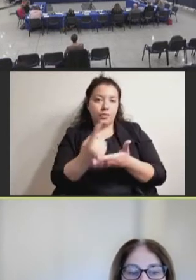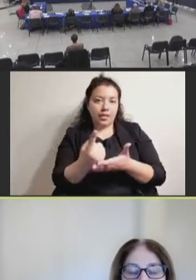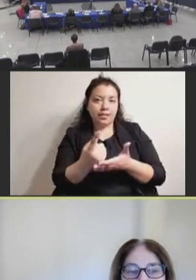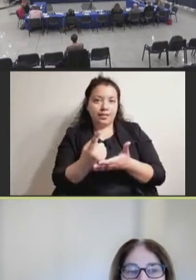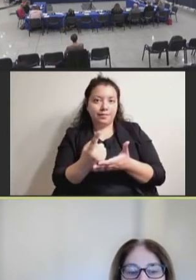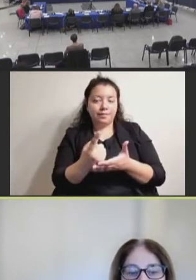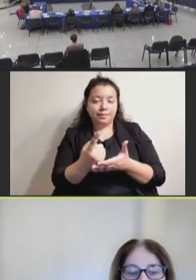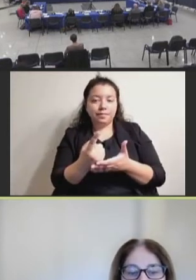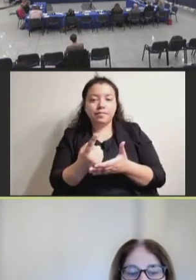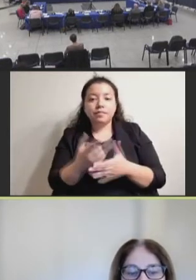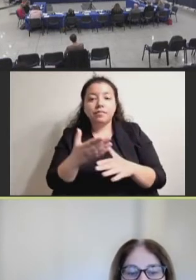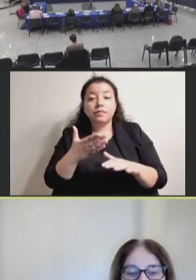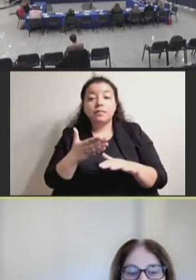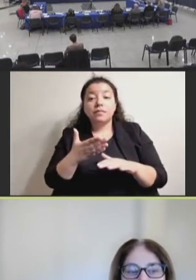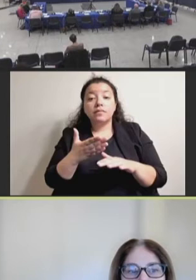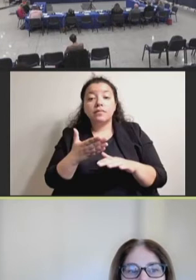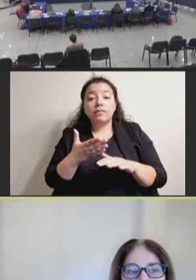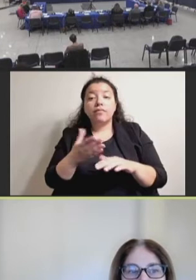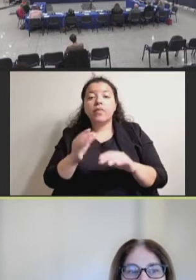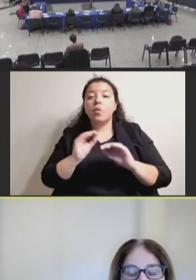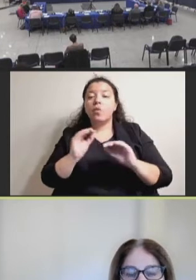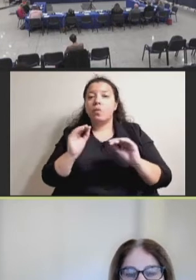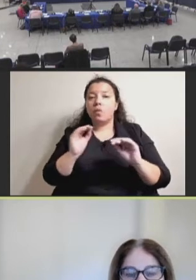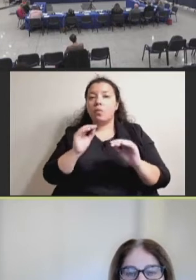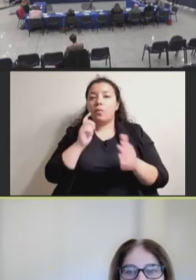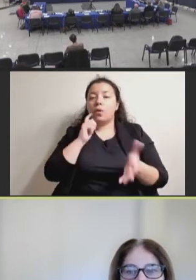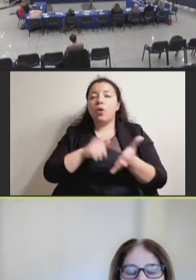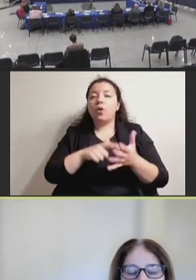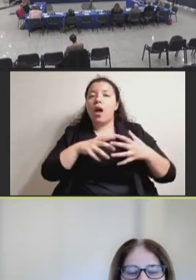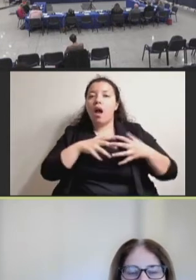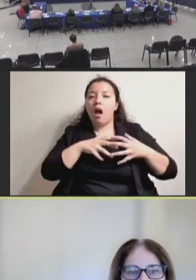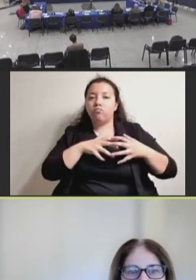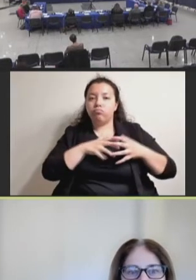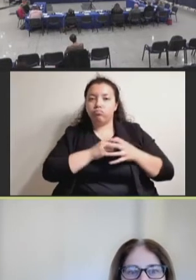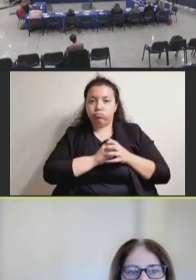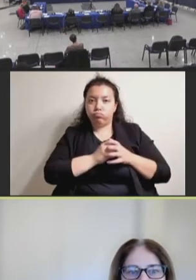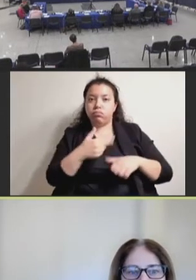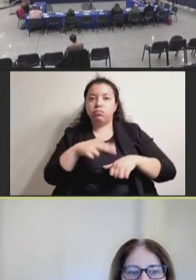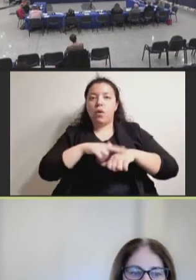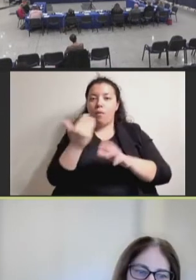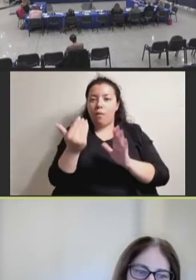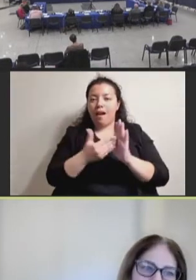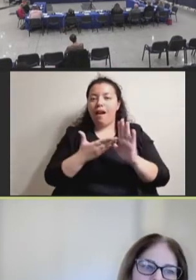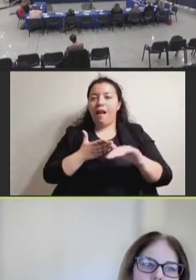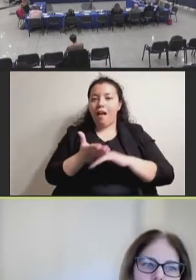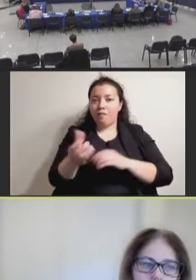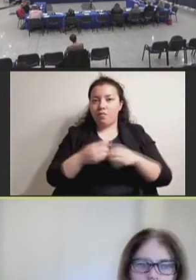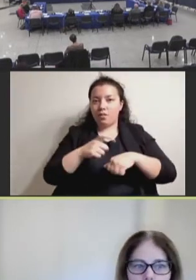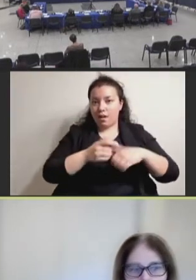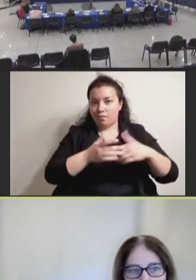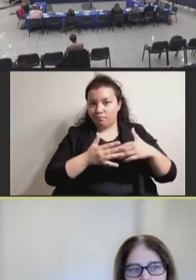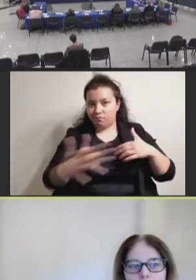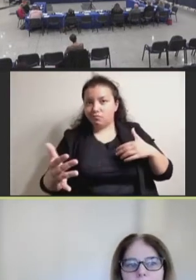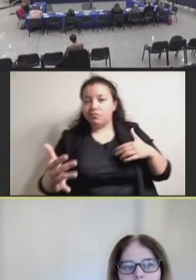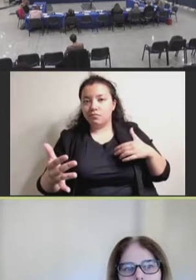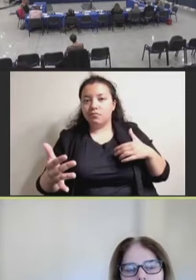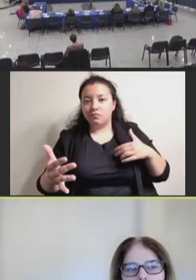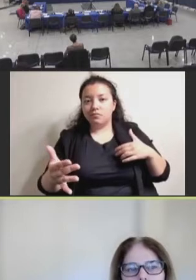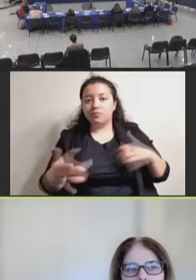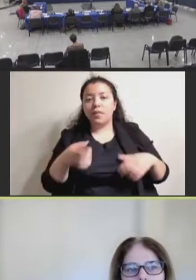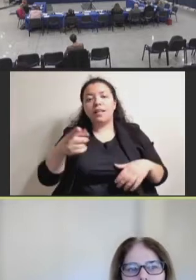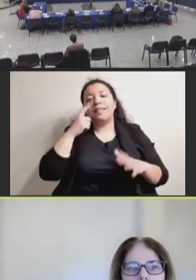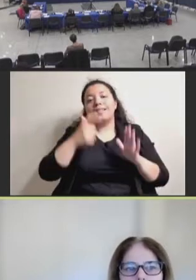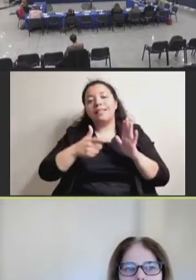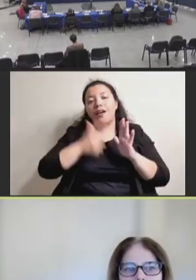series dose 2 mRNA COVID-19 vaccination. Next slide. And this is just an acknowledgement of all the individuals